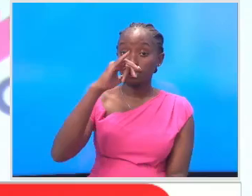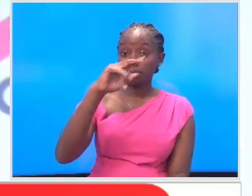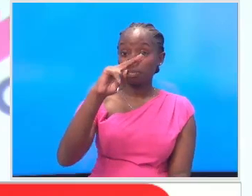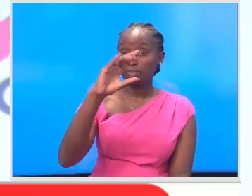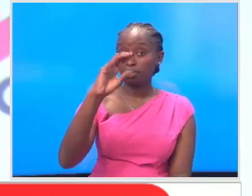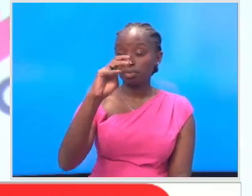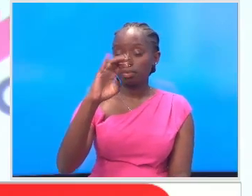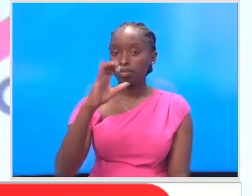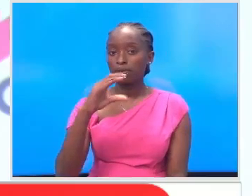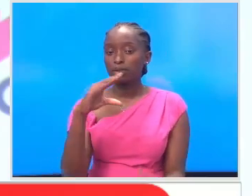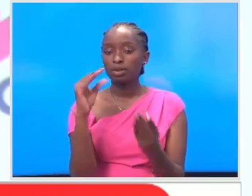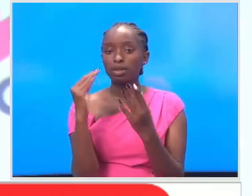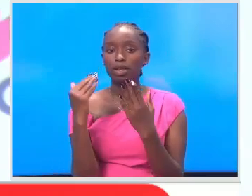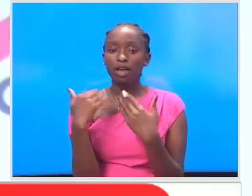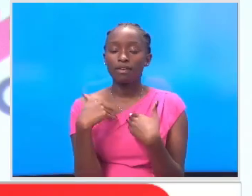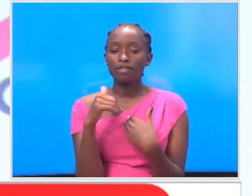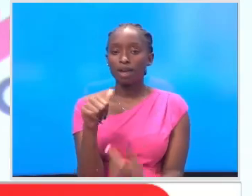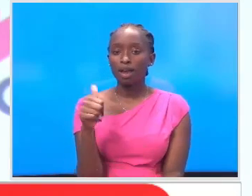taken another